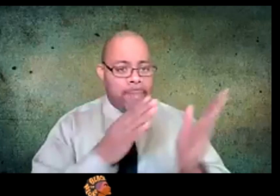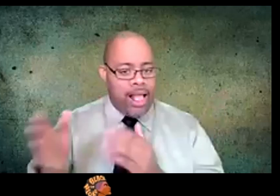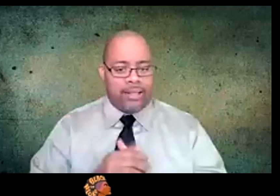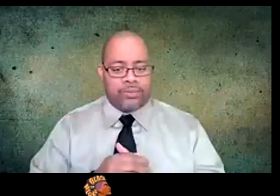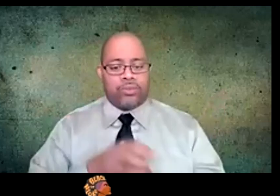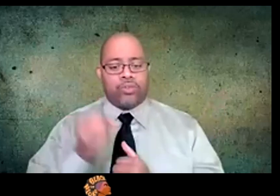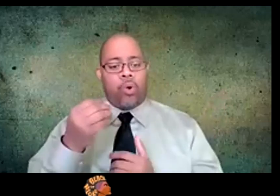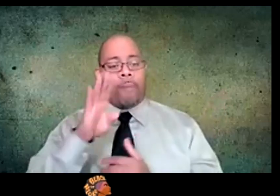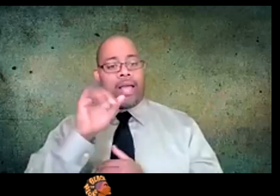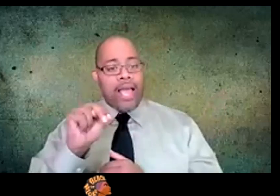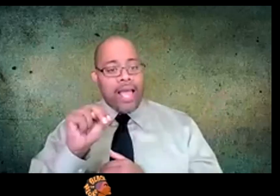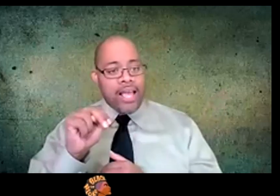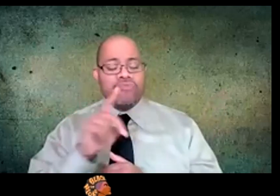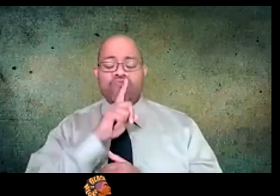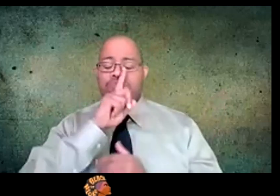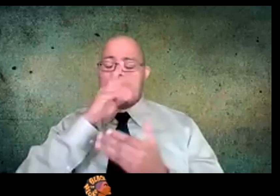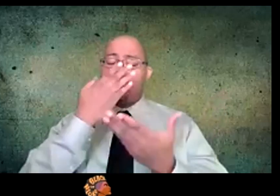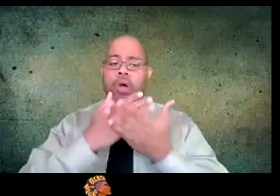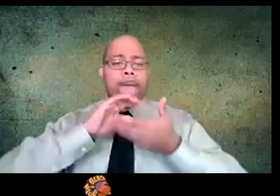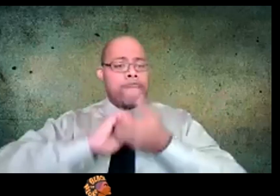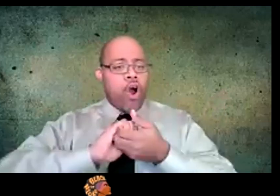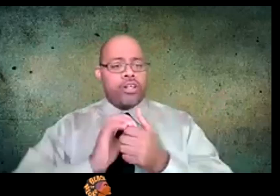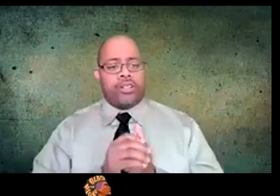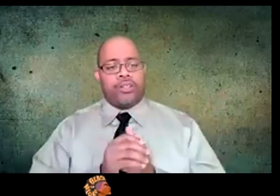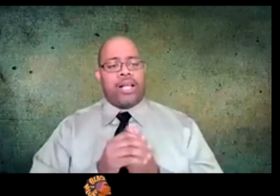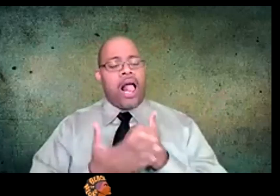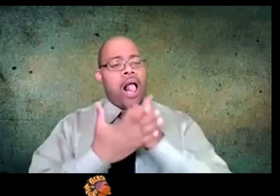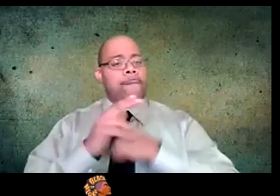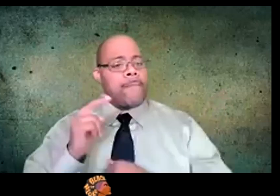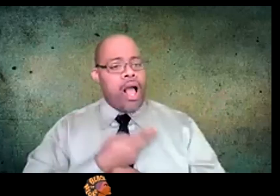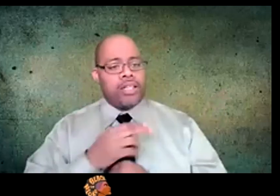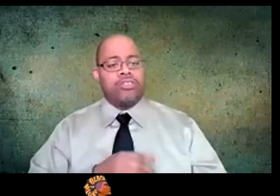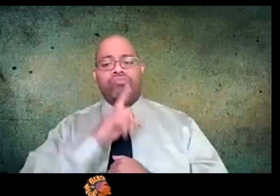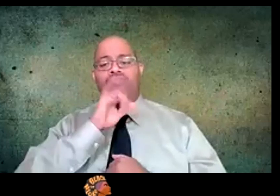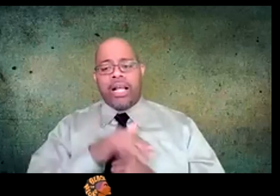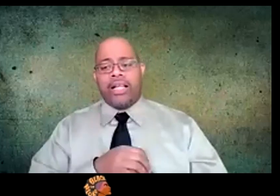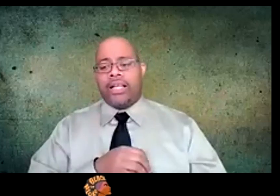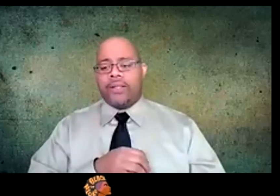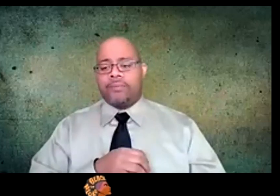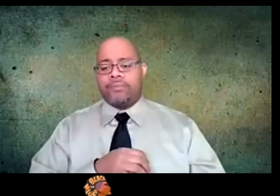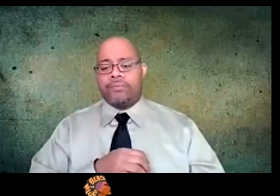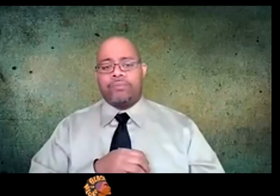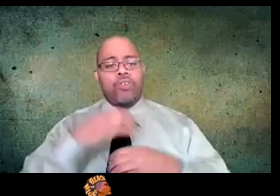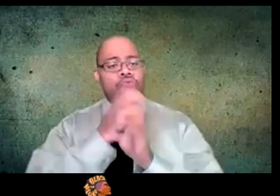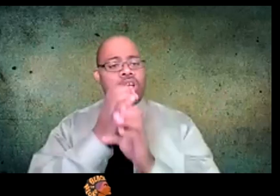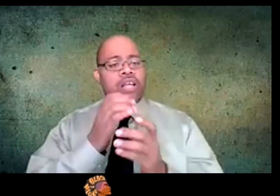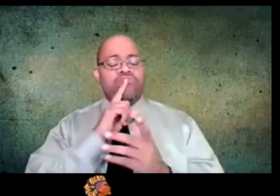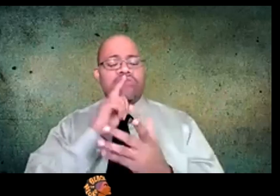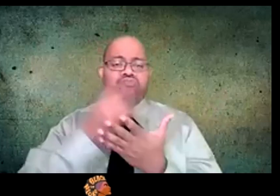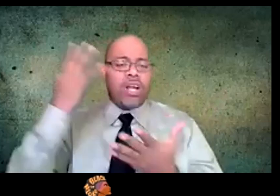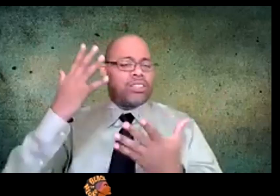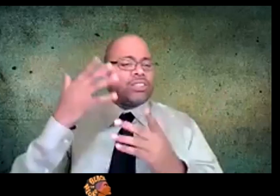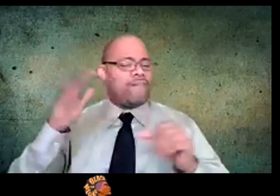so BIN has been a great partner in helping us really create a rich and